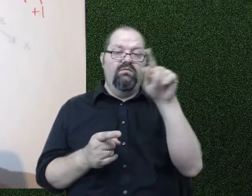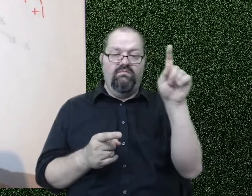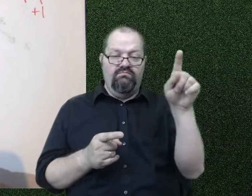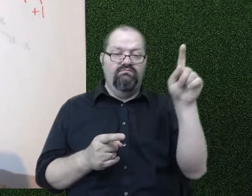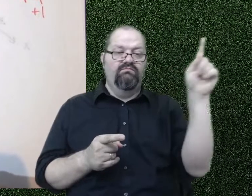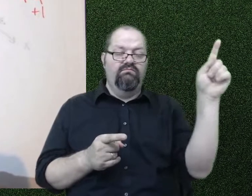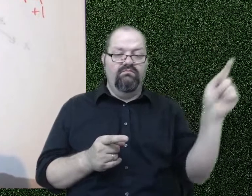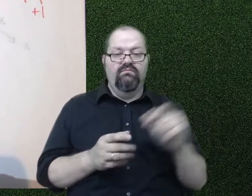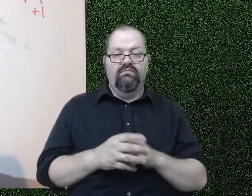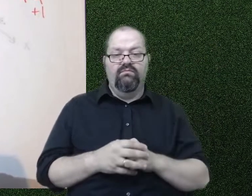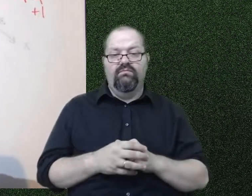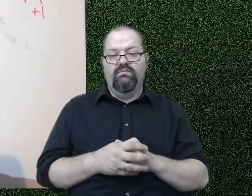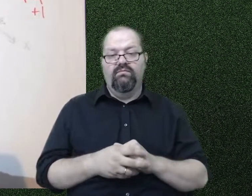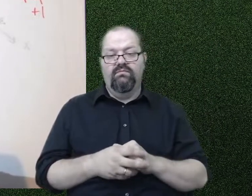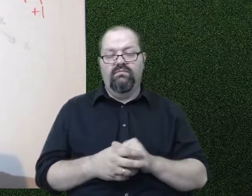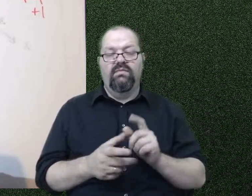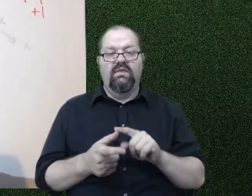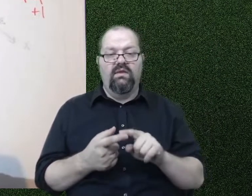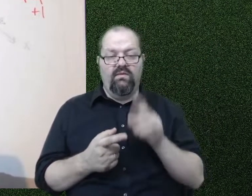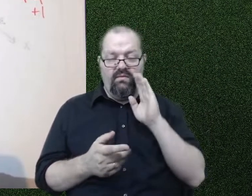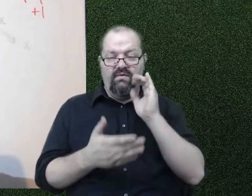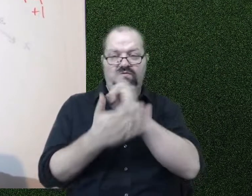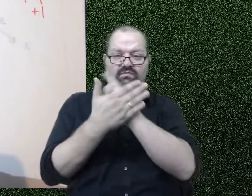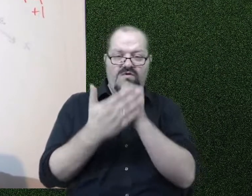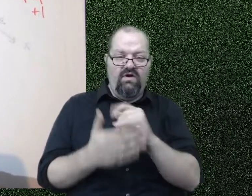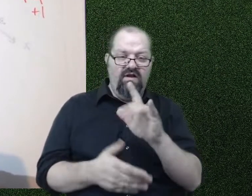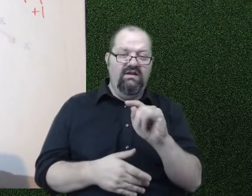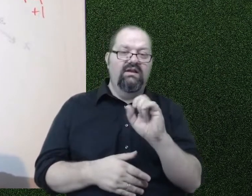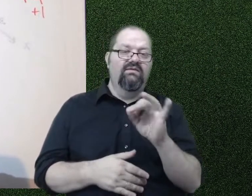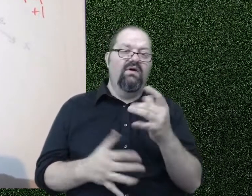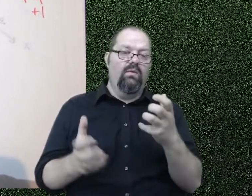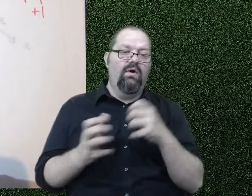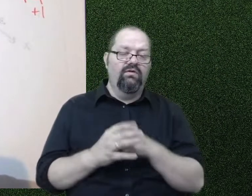direction in order to sketch my sphere if I wanted to.